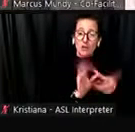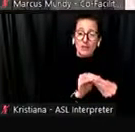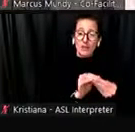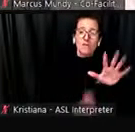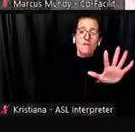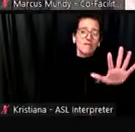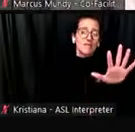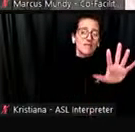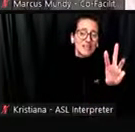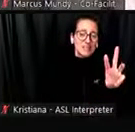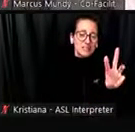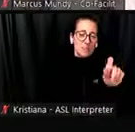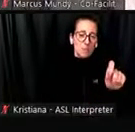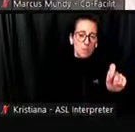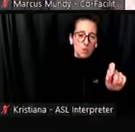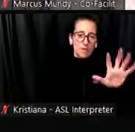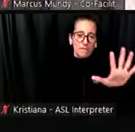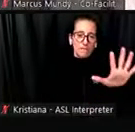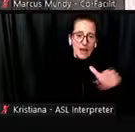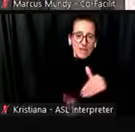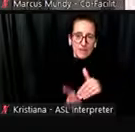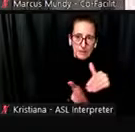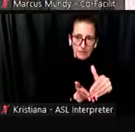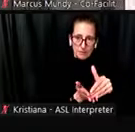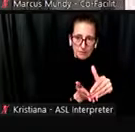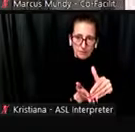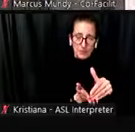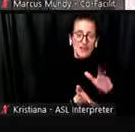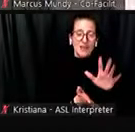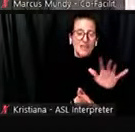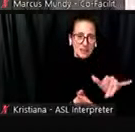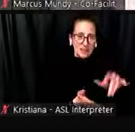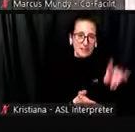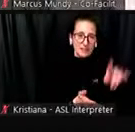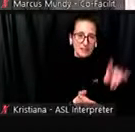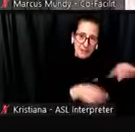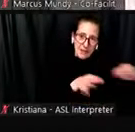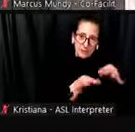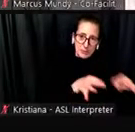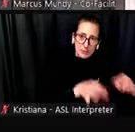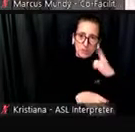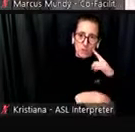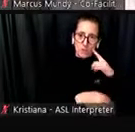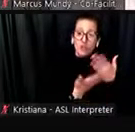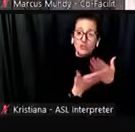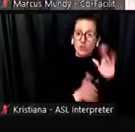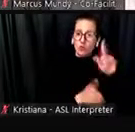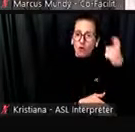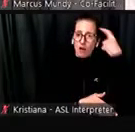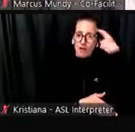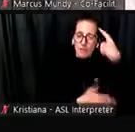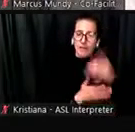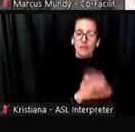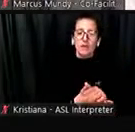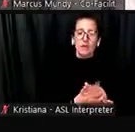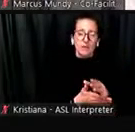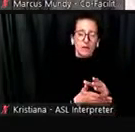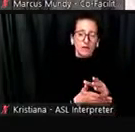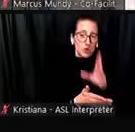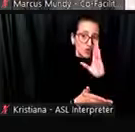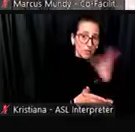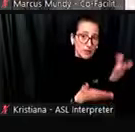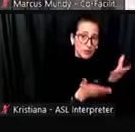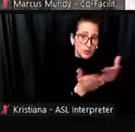in that area. So that is our breakdown of the general fund, general government portion. You can see that direct services is about 14% this